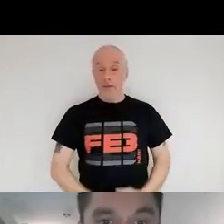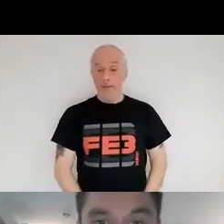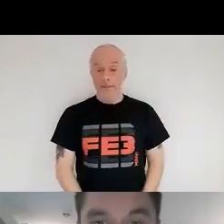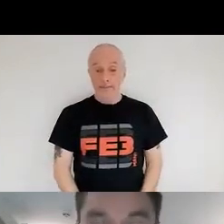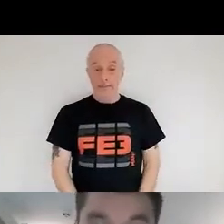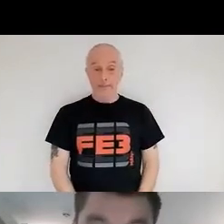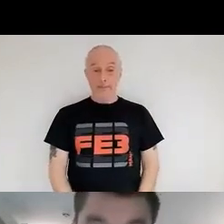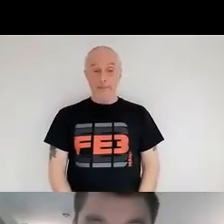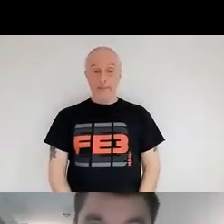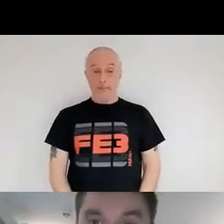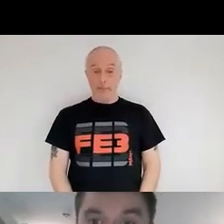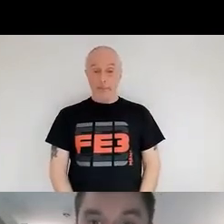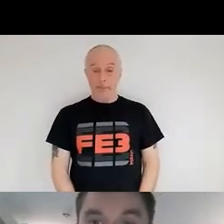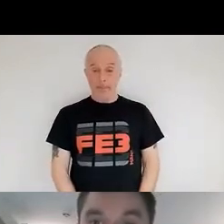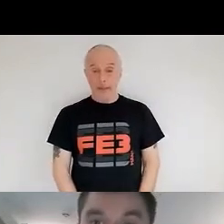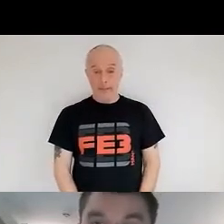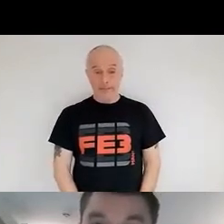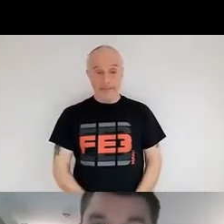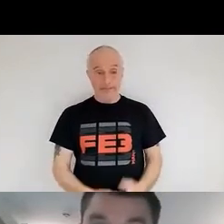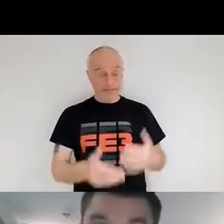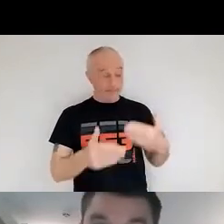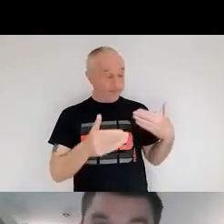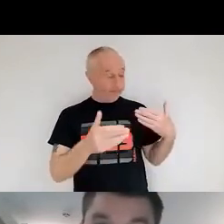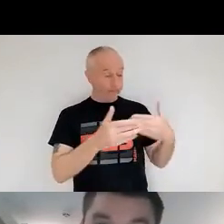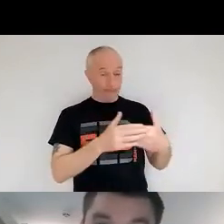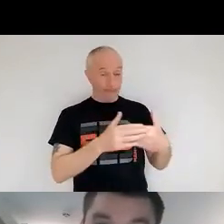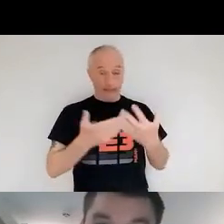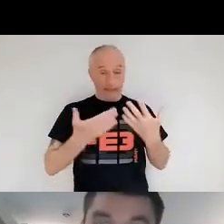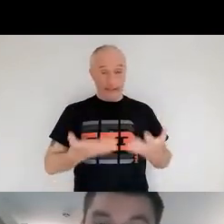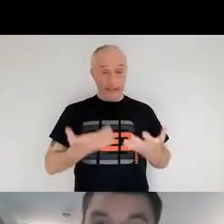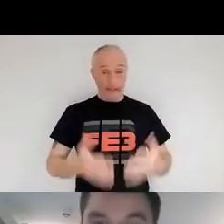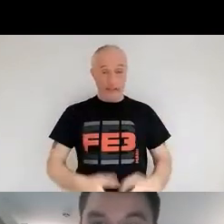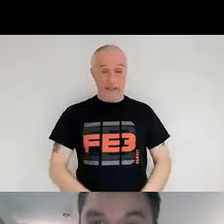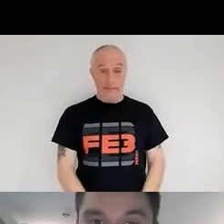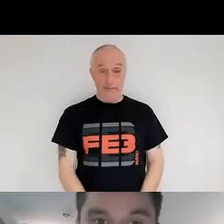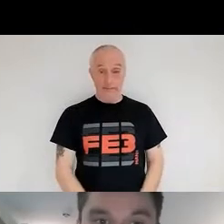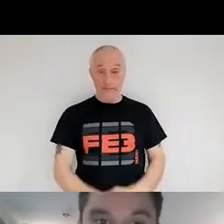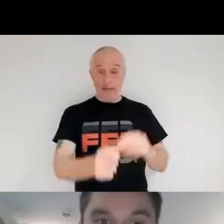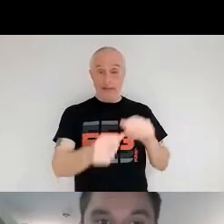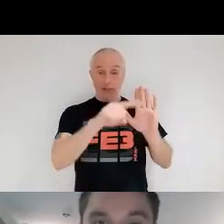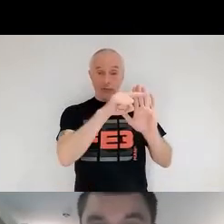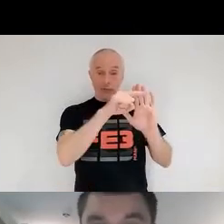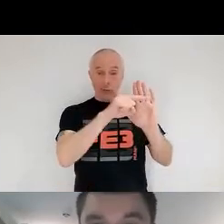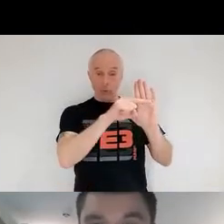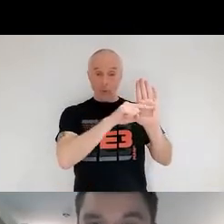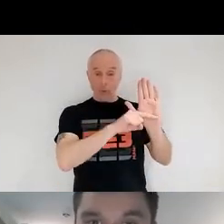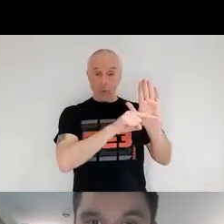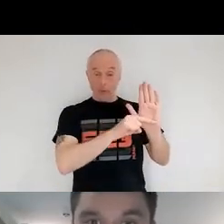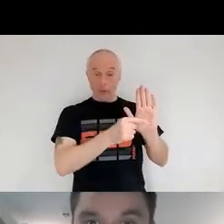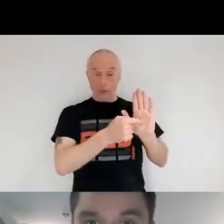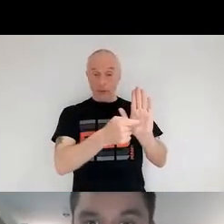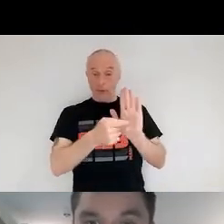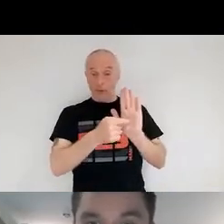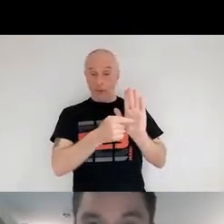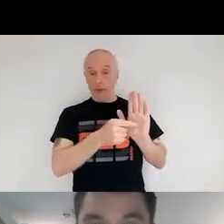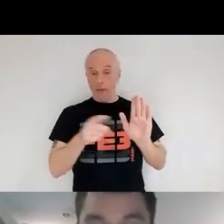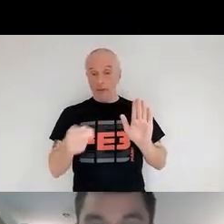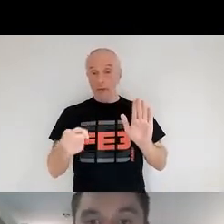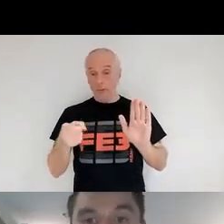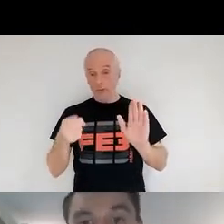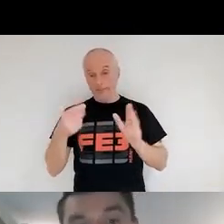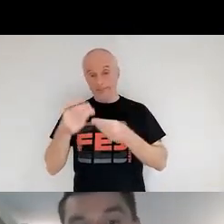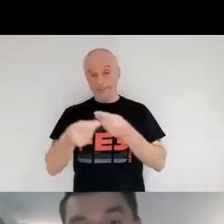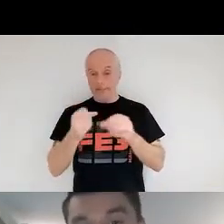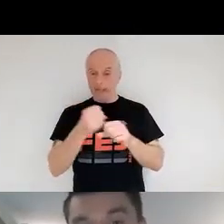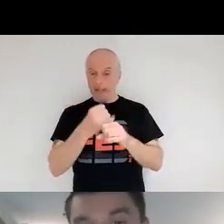So where are we today? We have a set of regulations that define what gas can be transported through the network that